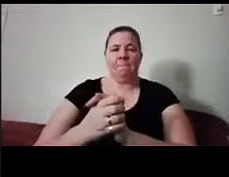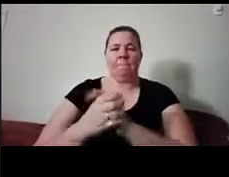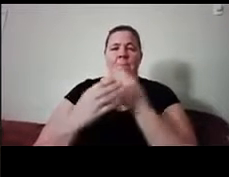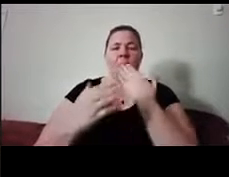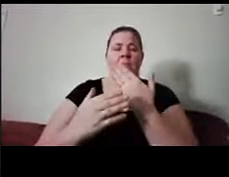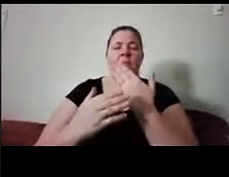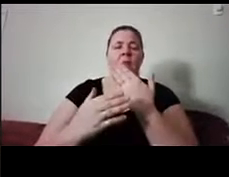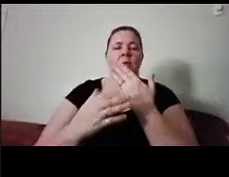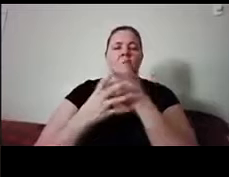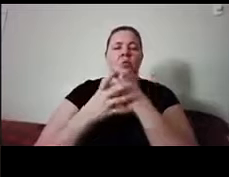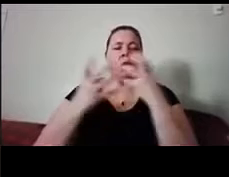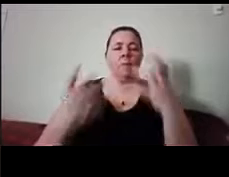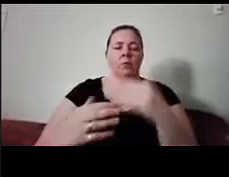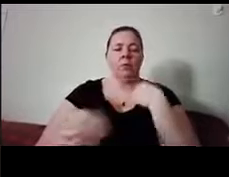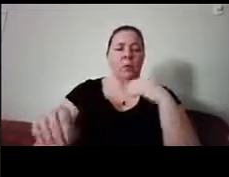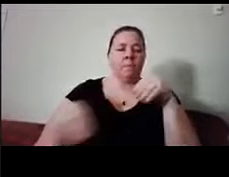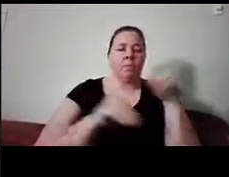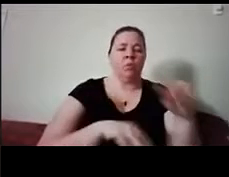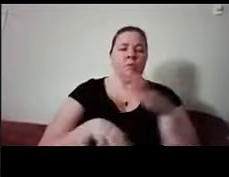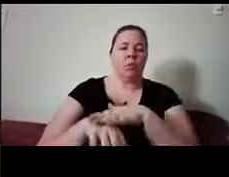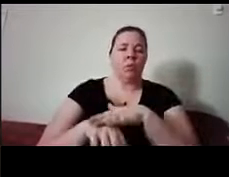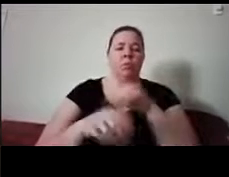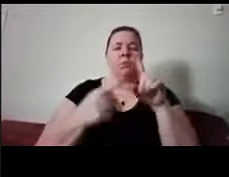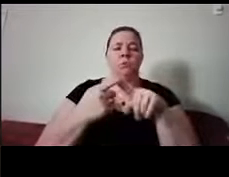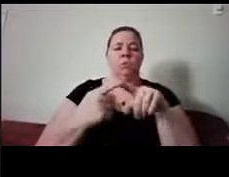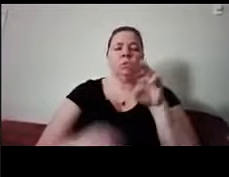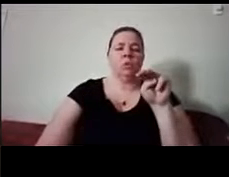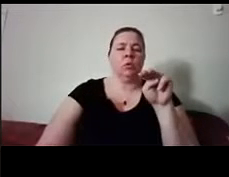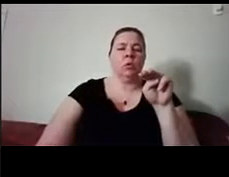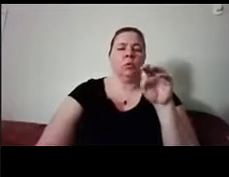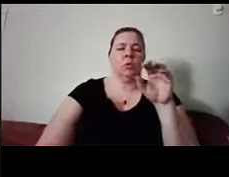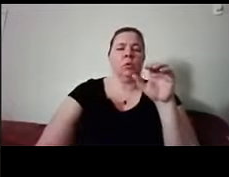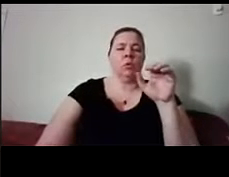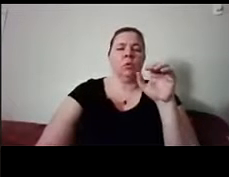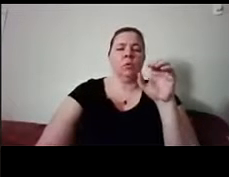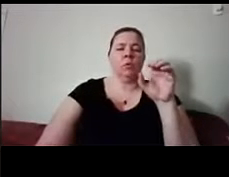We're going to move on to Mohammed.